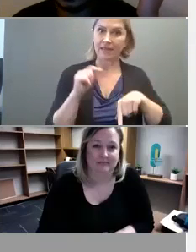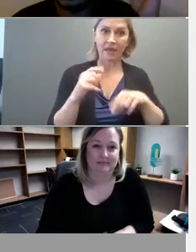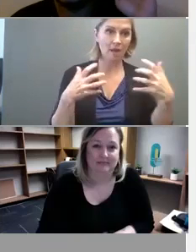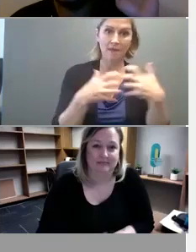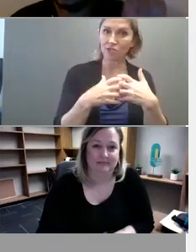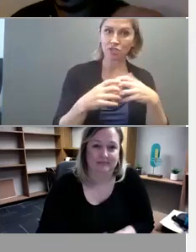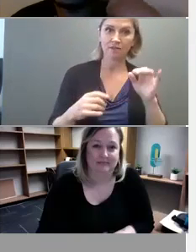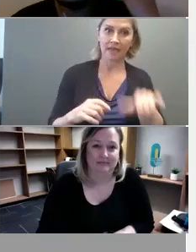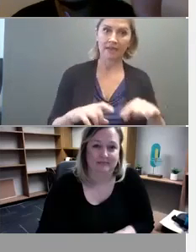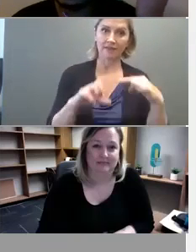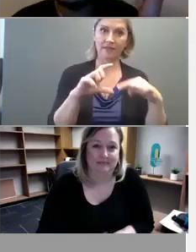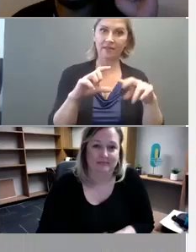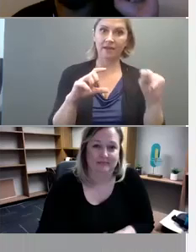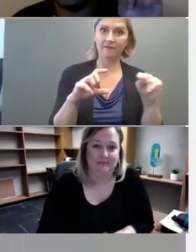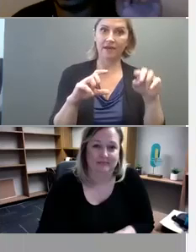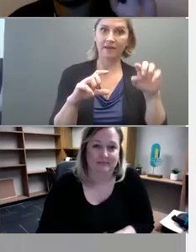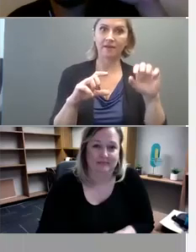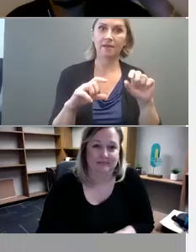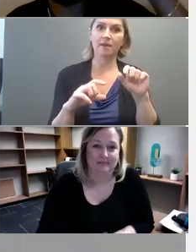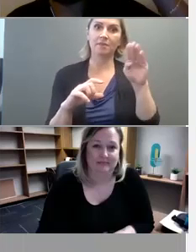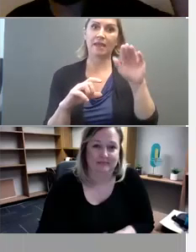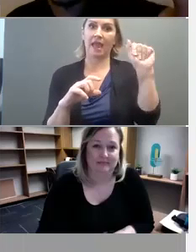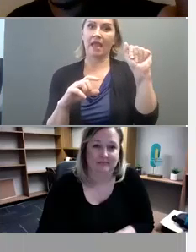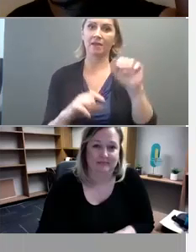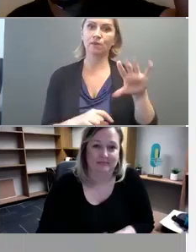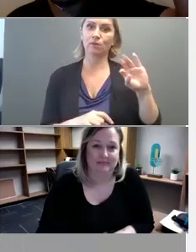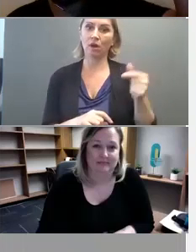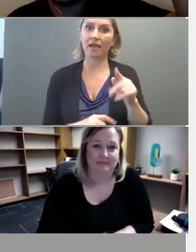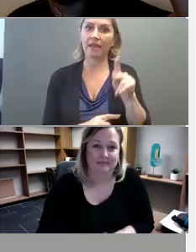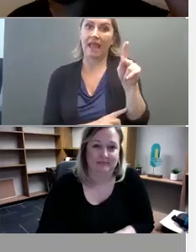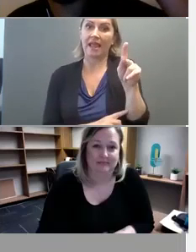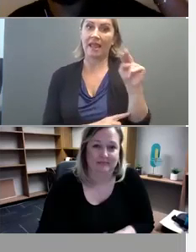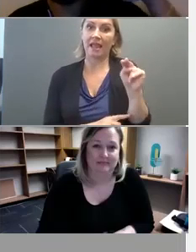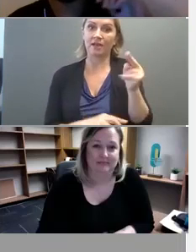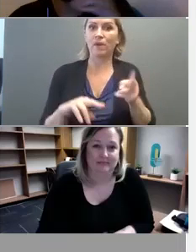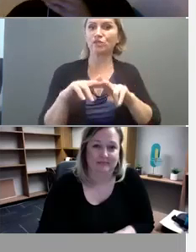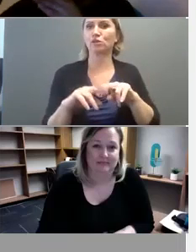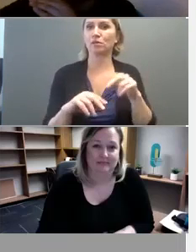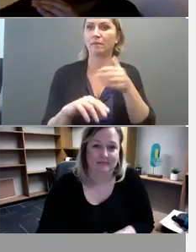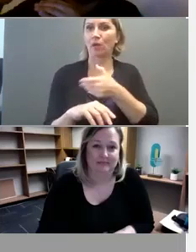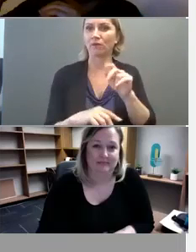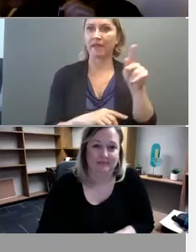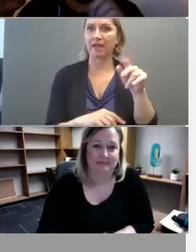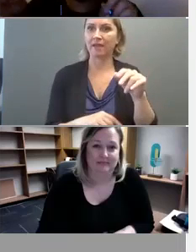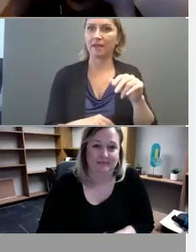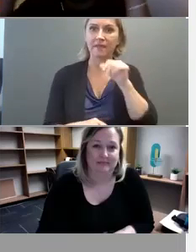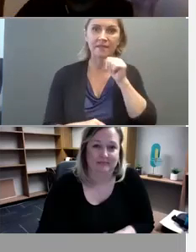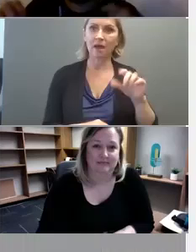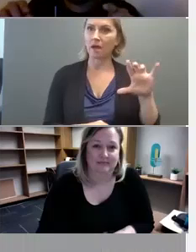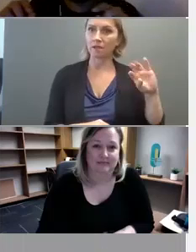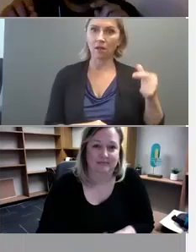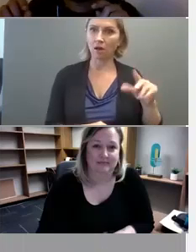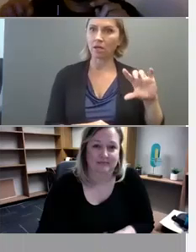BA log k of n. So log raised to the power of k of n. This is not log log log. This